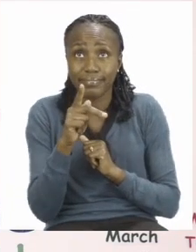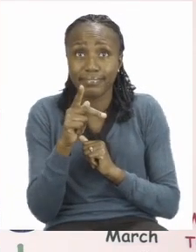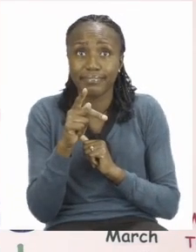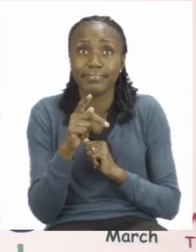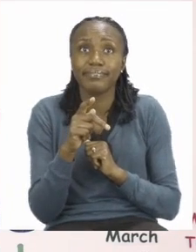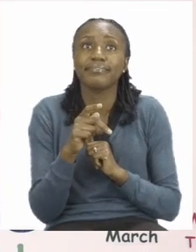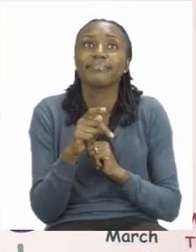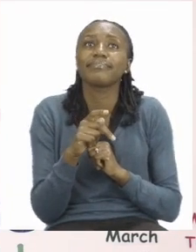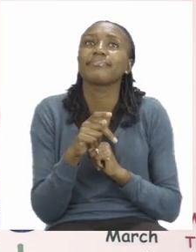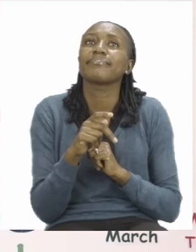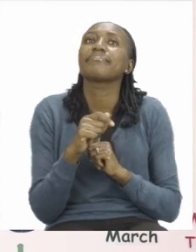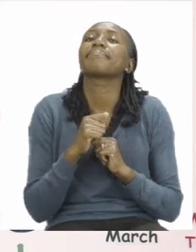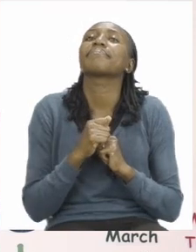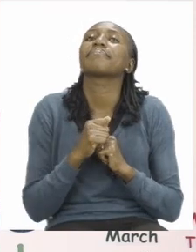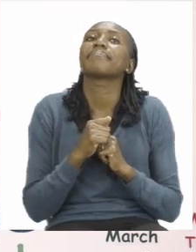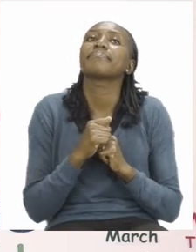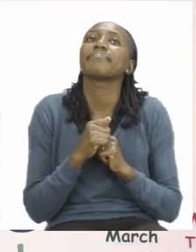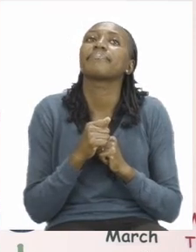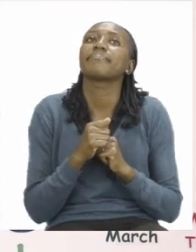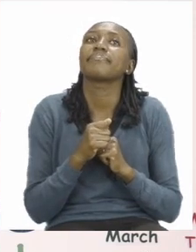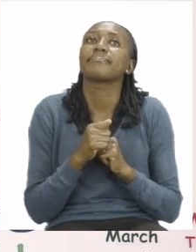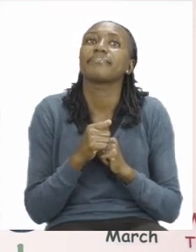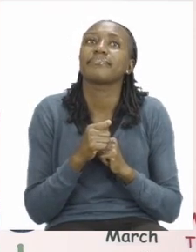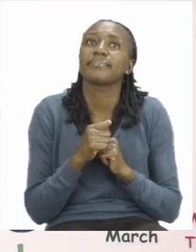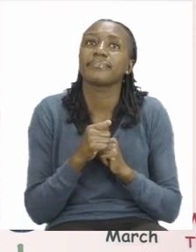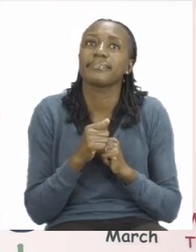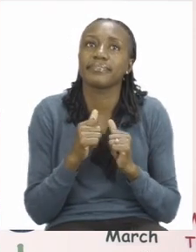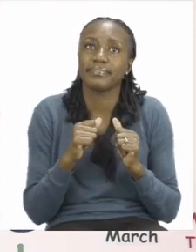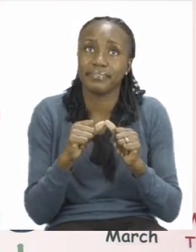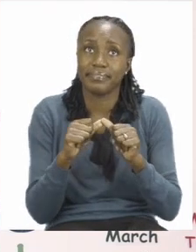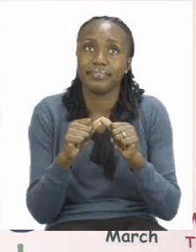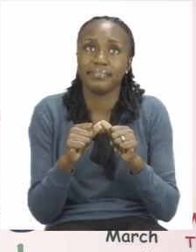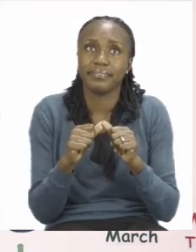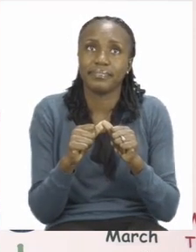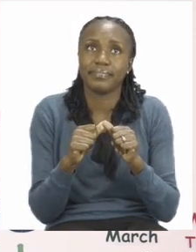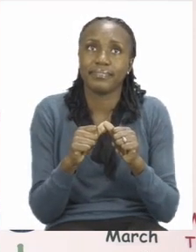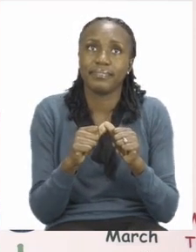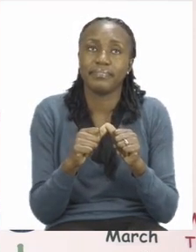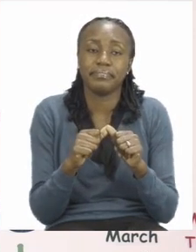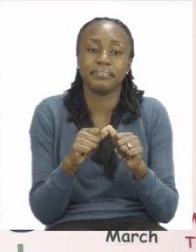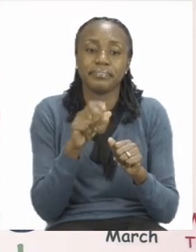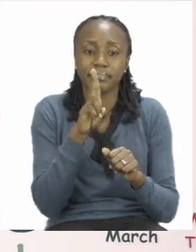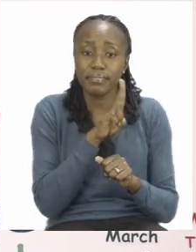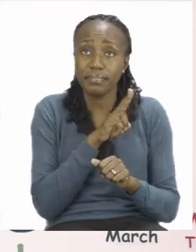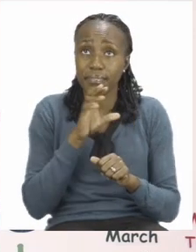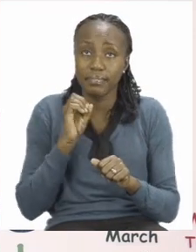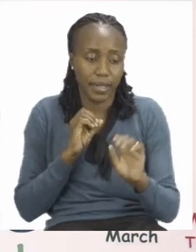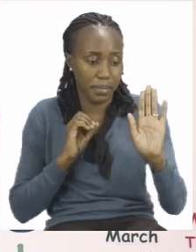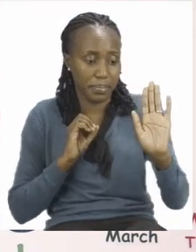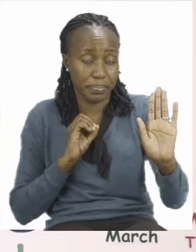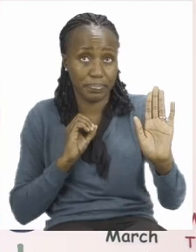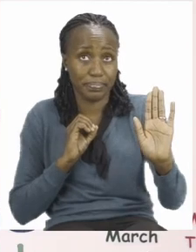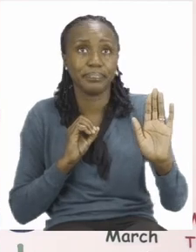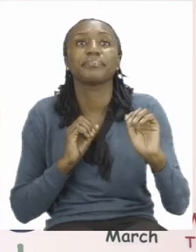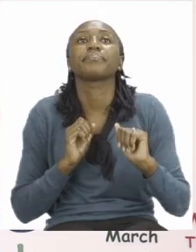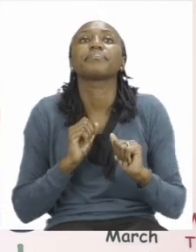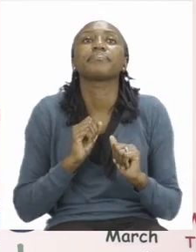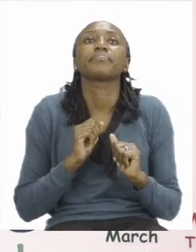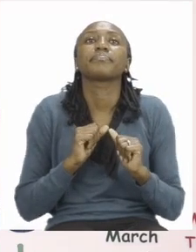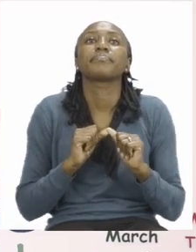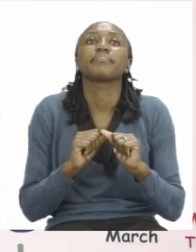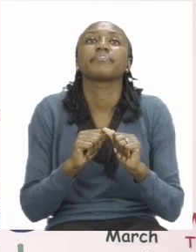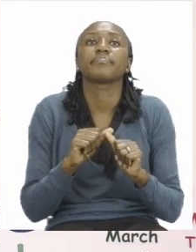the same counters. So let's check if it is 30. We say 20 is already there. Then we